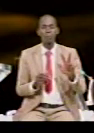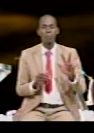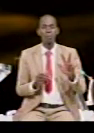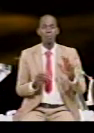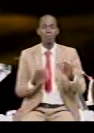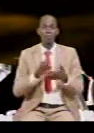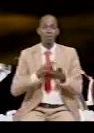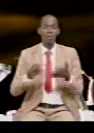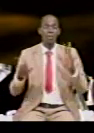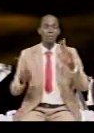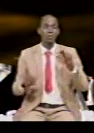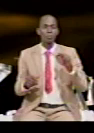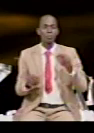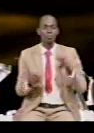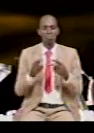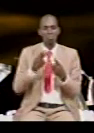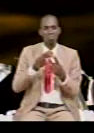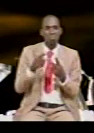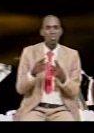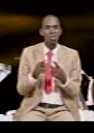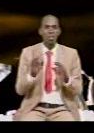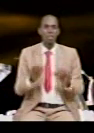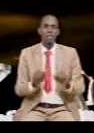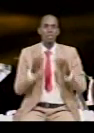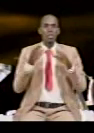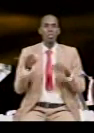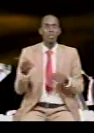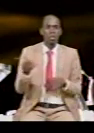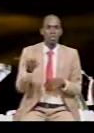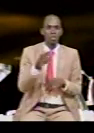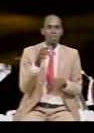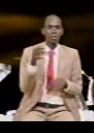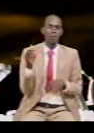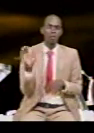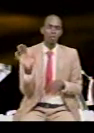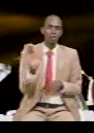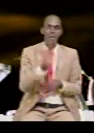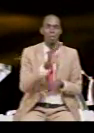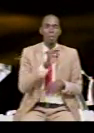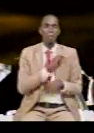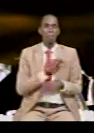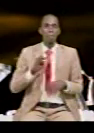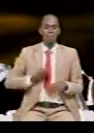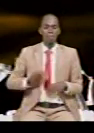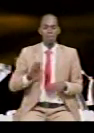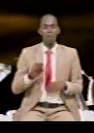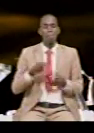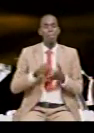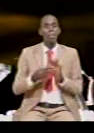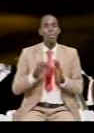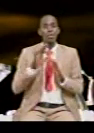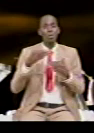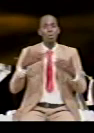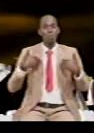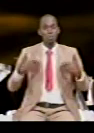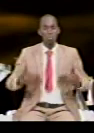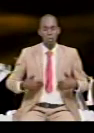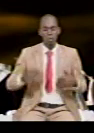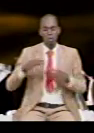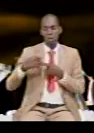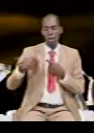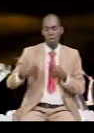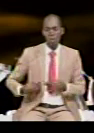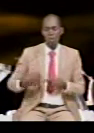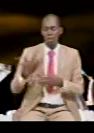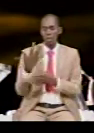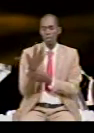verse 13, neither yield yourself, yield your members. When it says your members, your heart, your